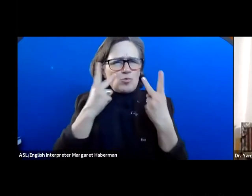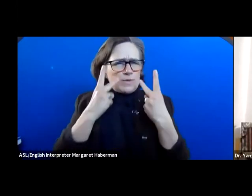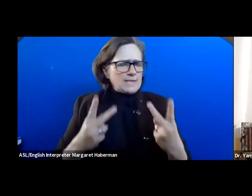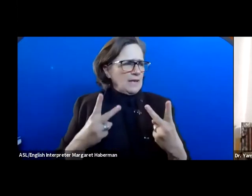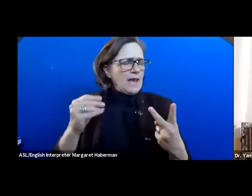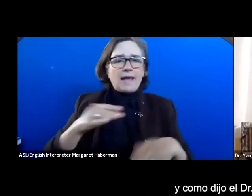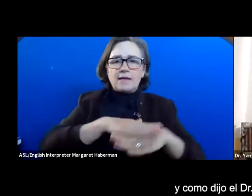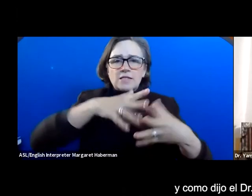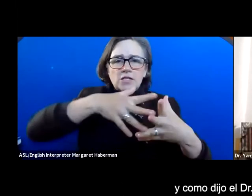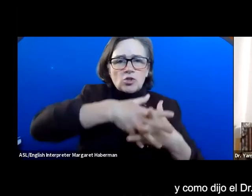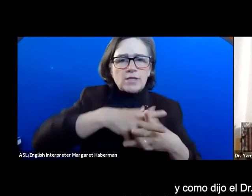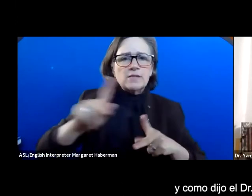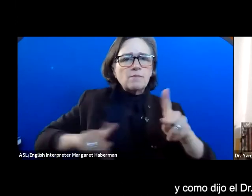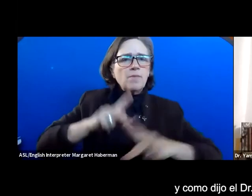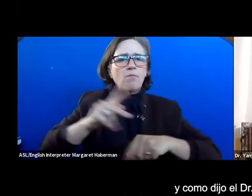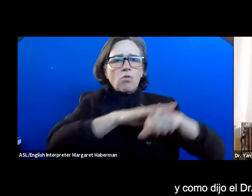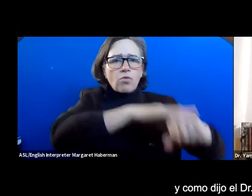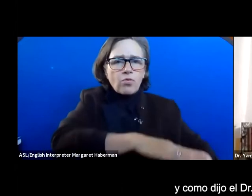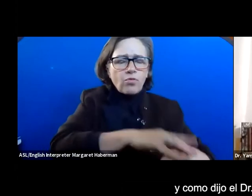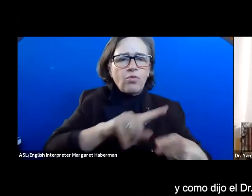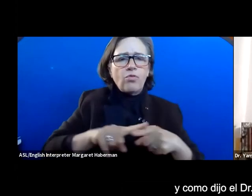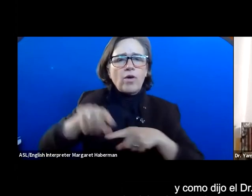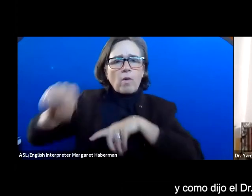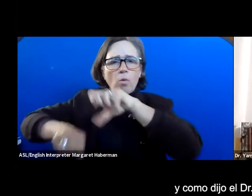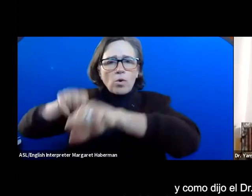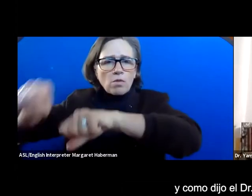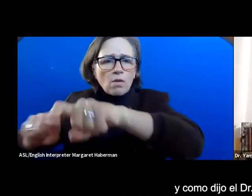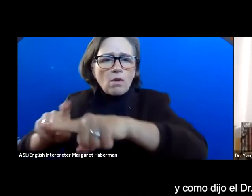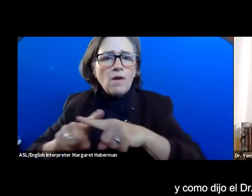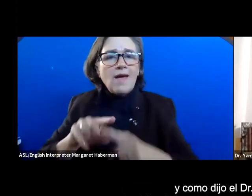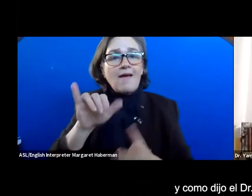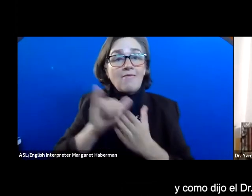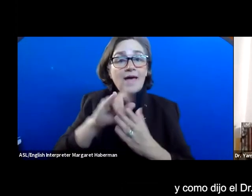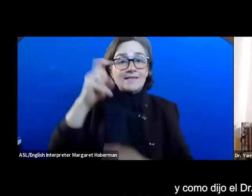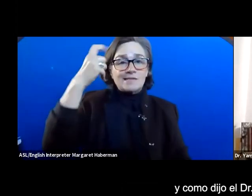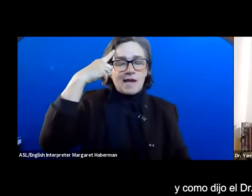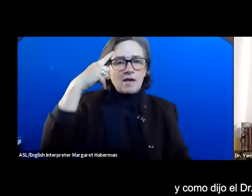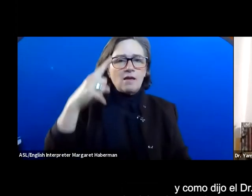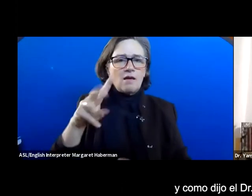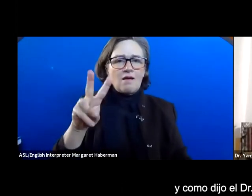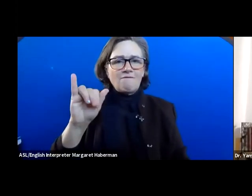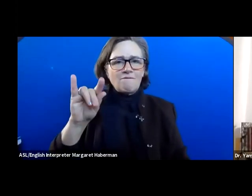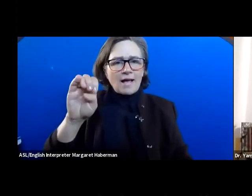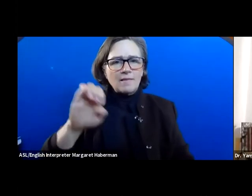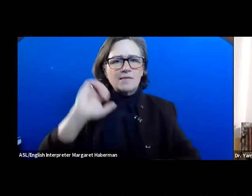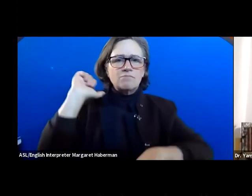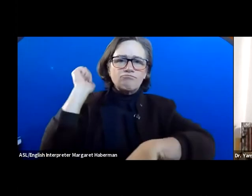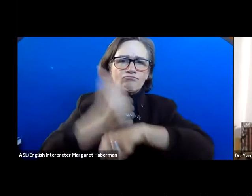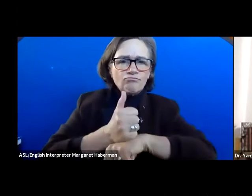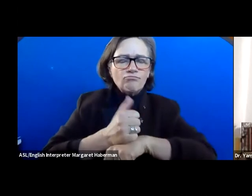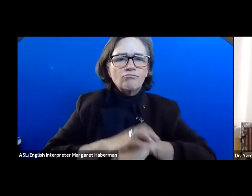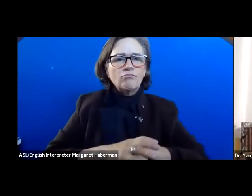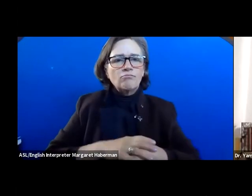people. And like Dr. Ransby said, state violence is structural, is institutional.